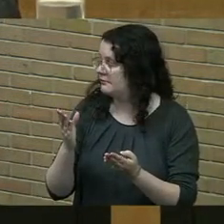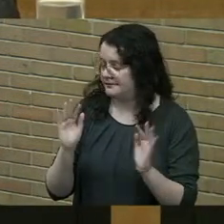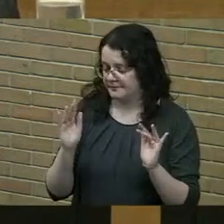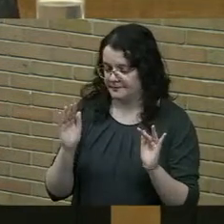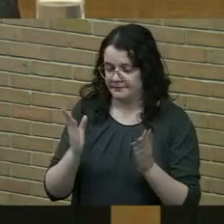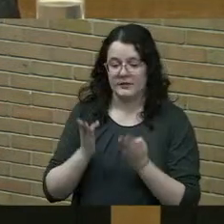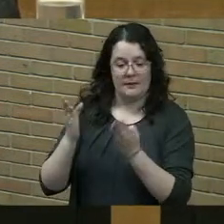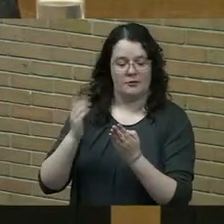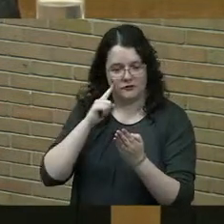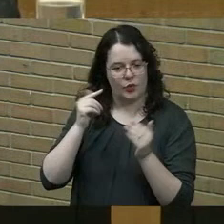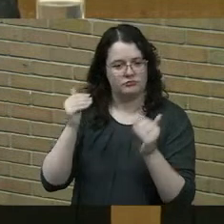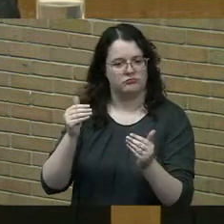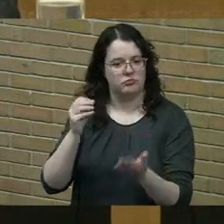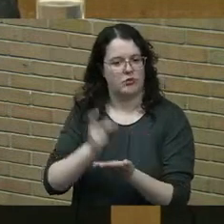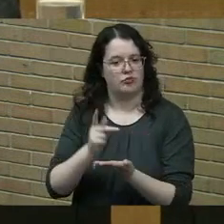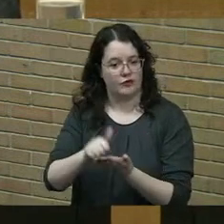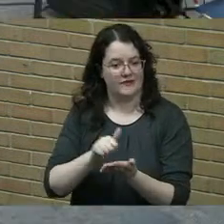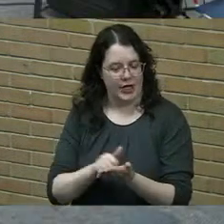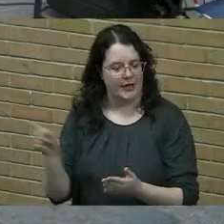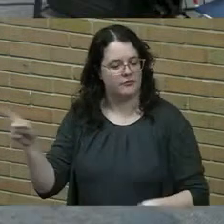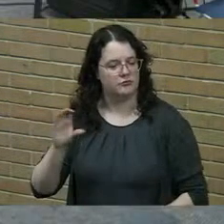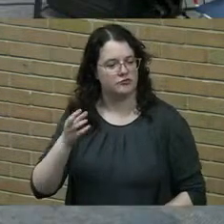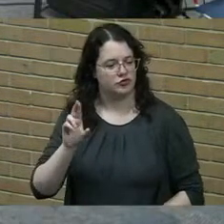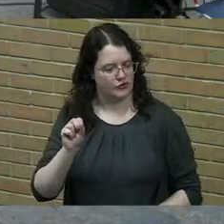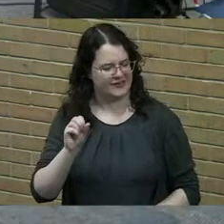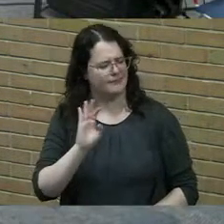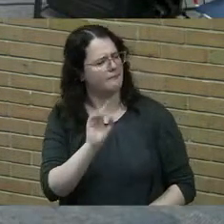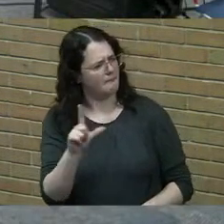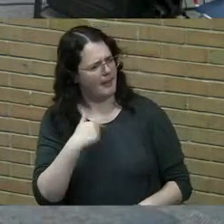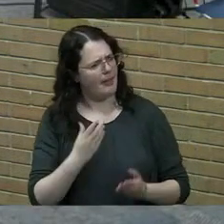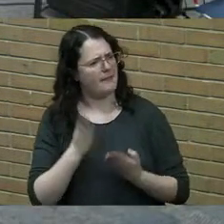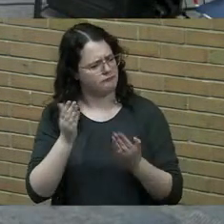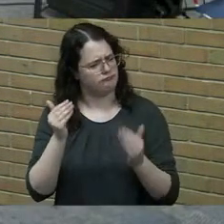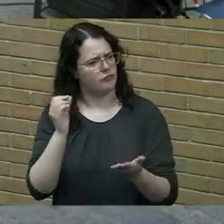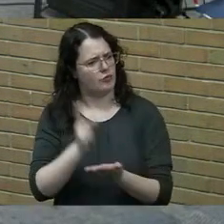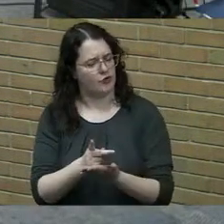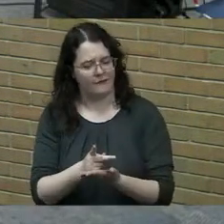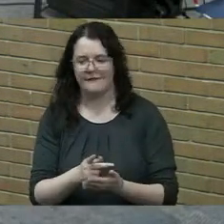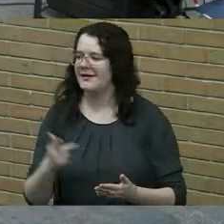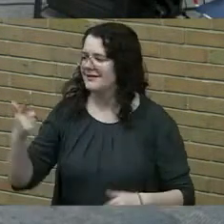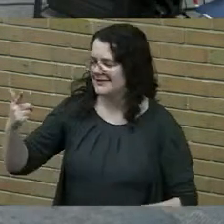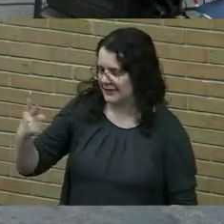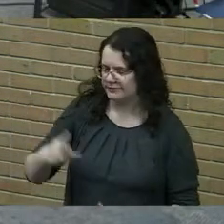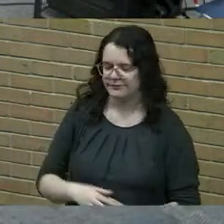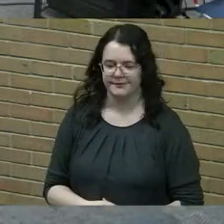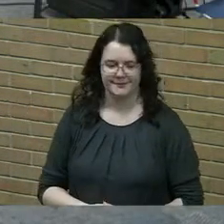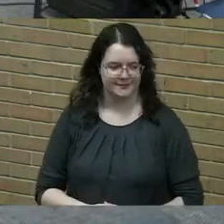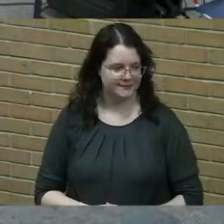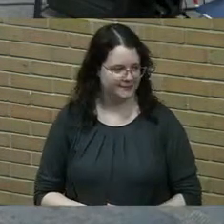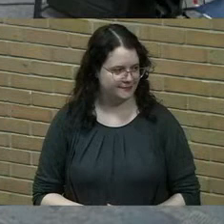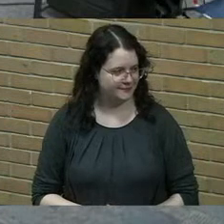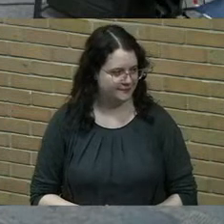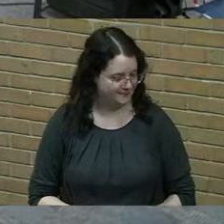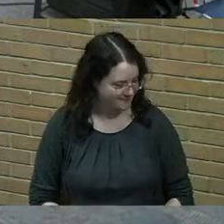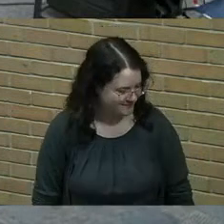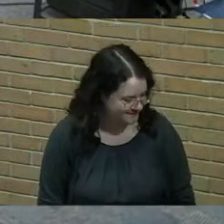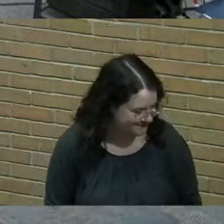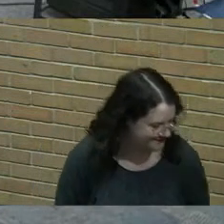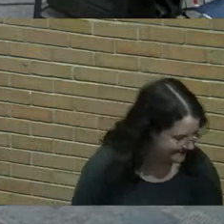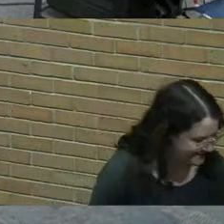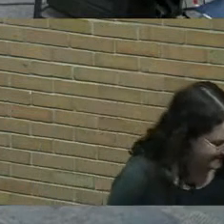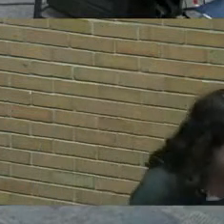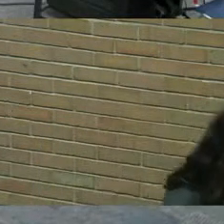approve the agenda? Bill, I move that we approve the agenda. Second? I think I heard We'll give it to